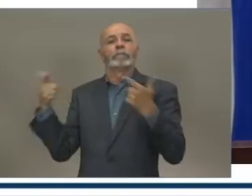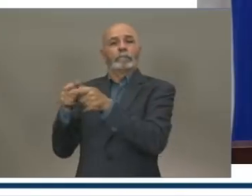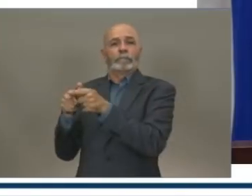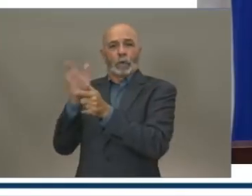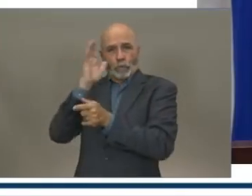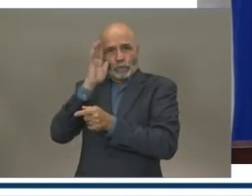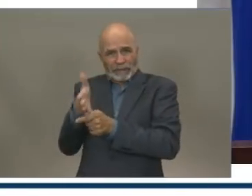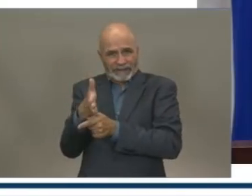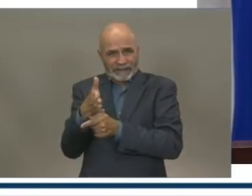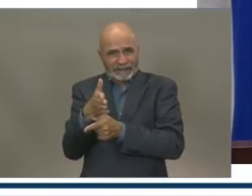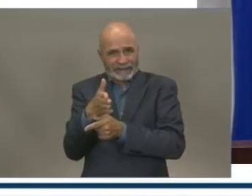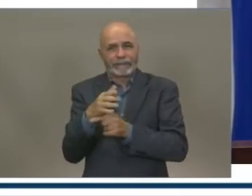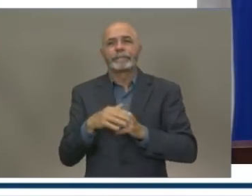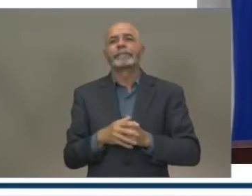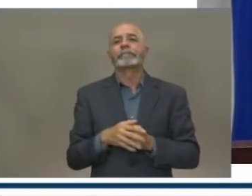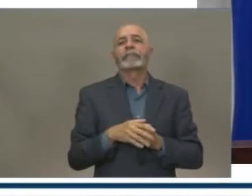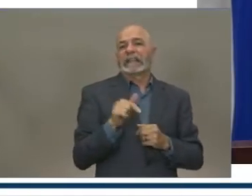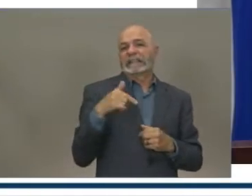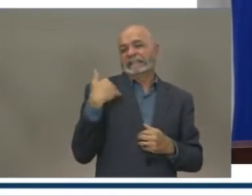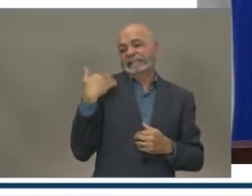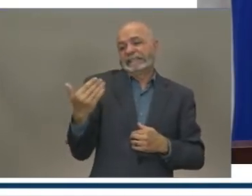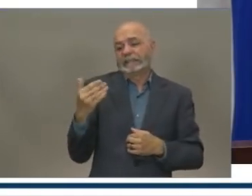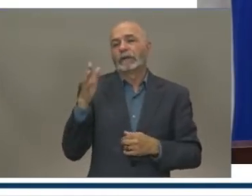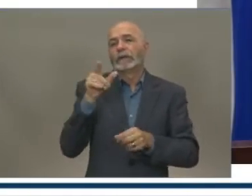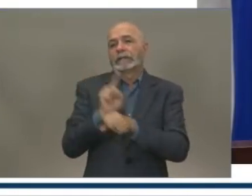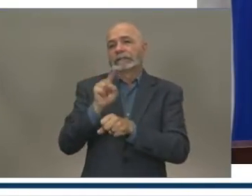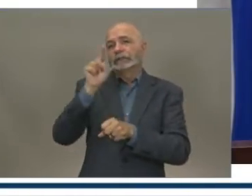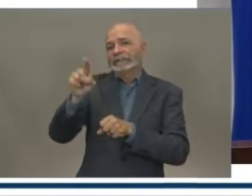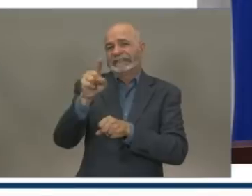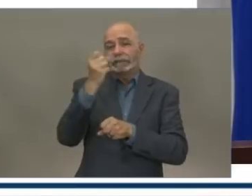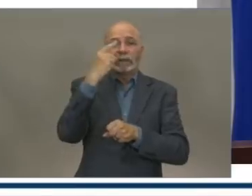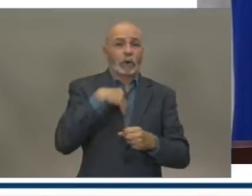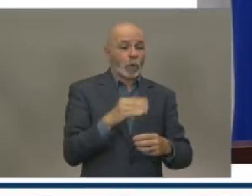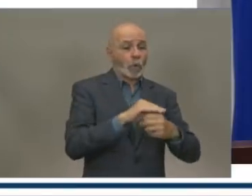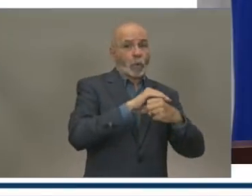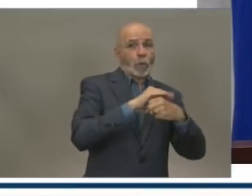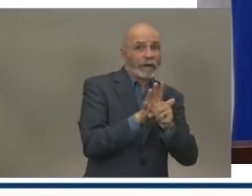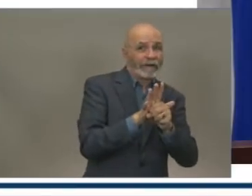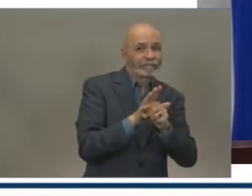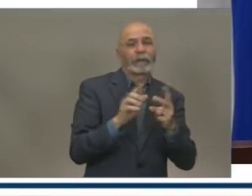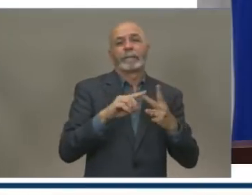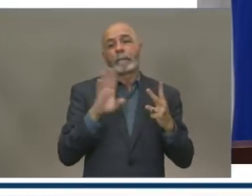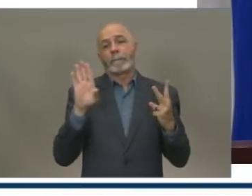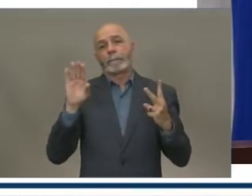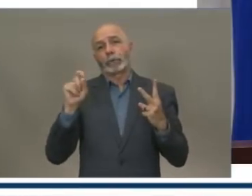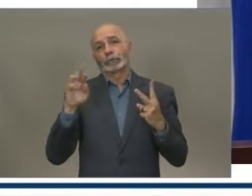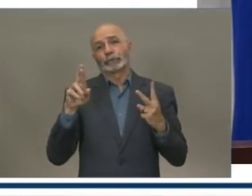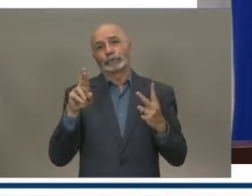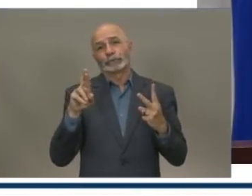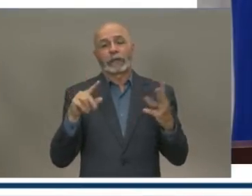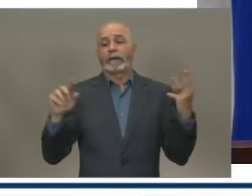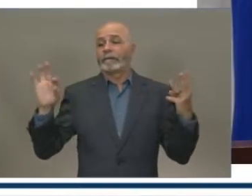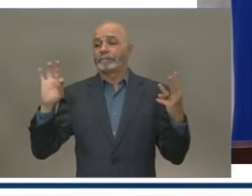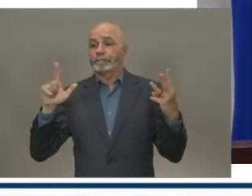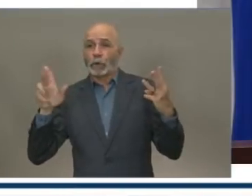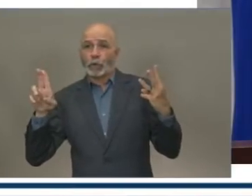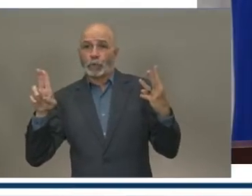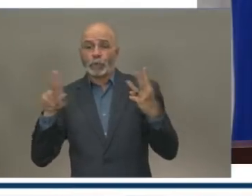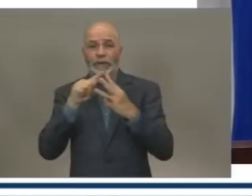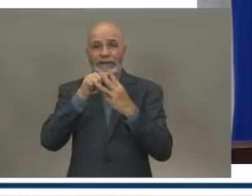starting next week, it'll be a combination of COVID booster dose and the high-dose flu vaccine to help protect our most vulnerable